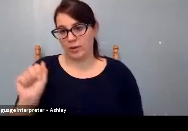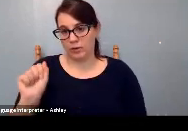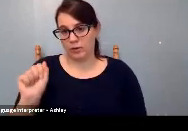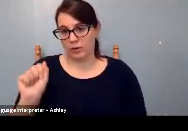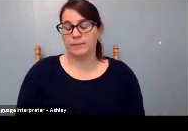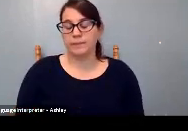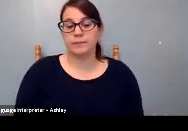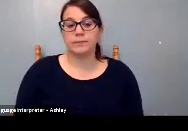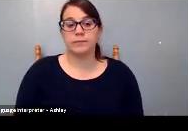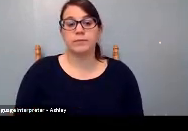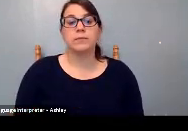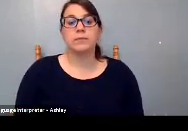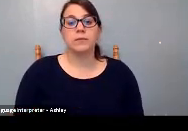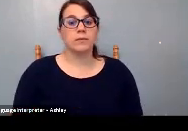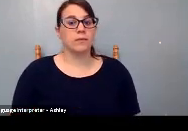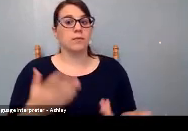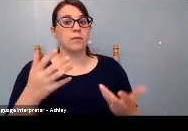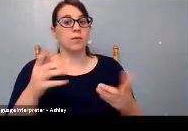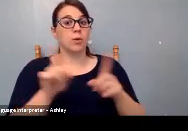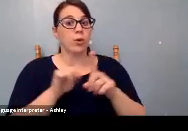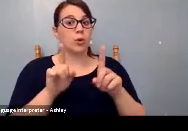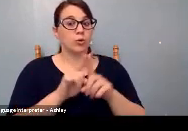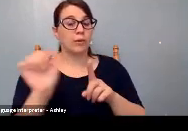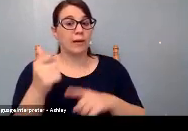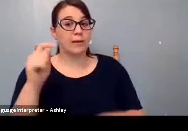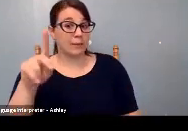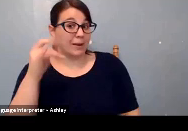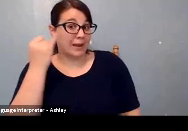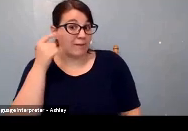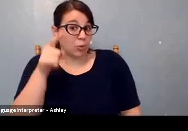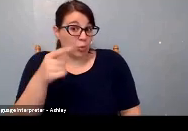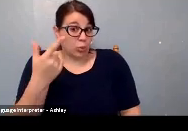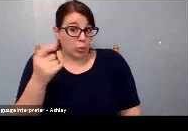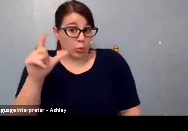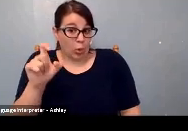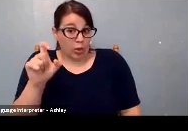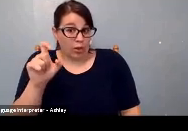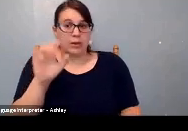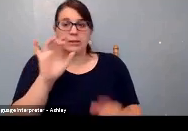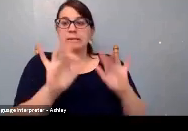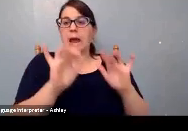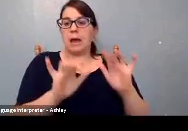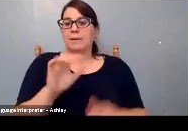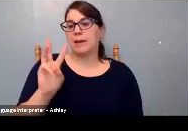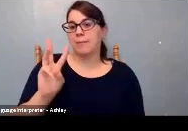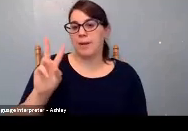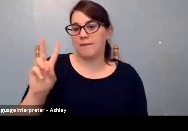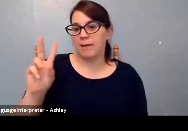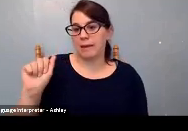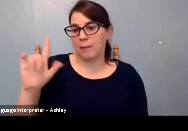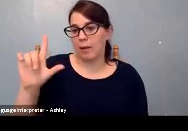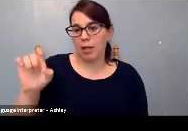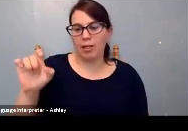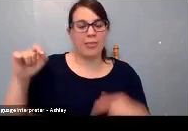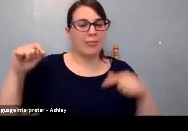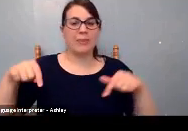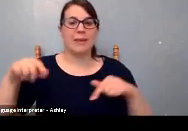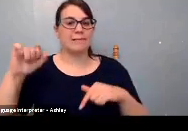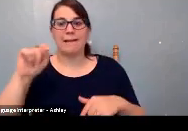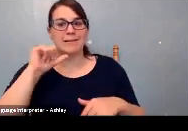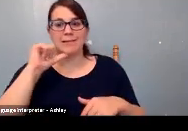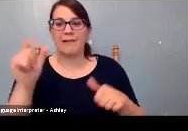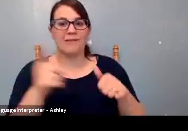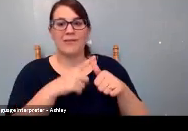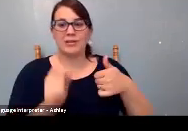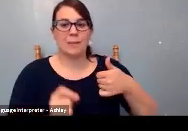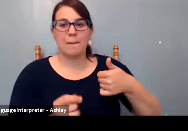go to Google and just put in WVABLE, WVABLE is not the first thing that comes up. It is another